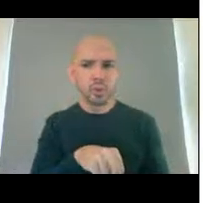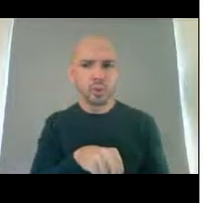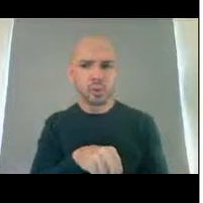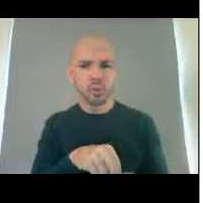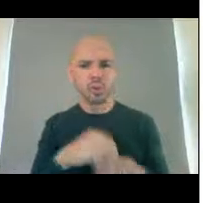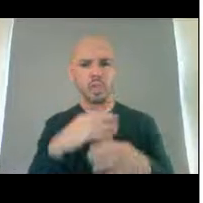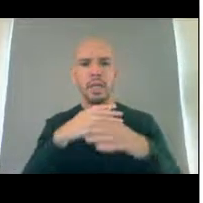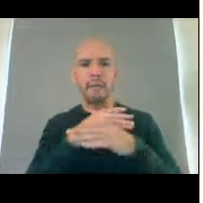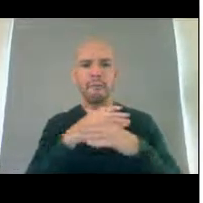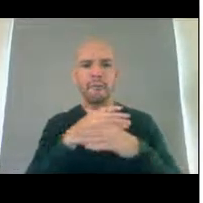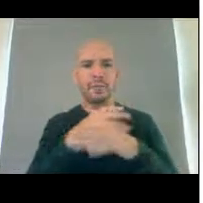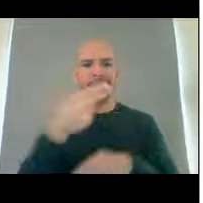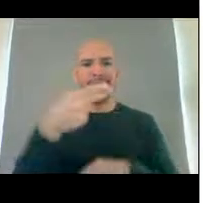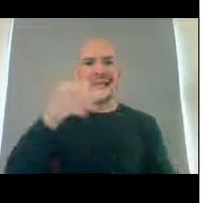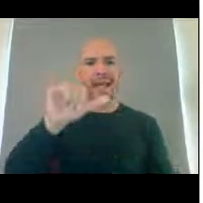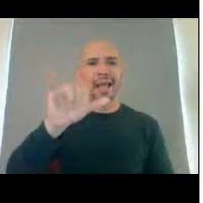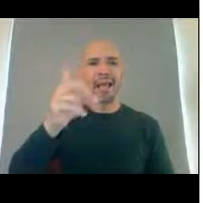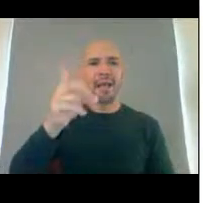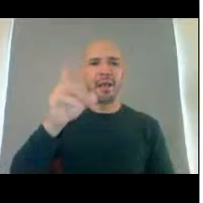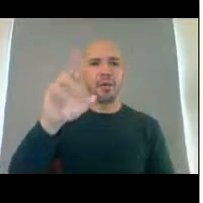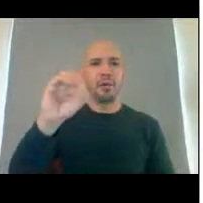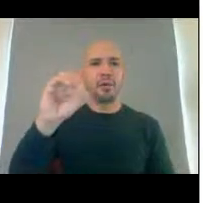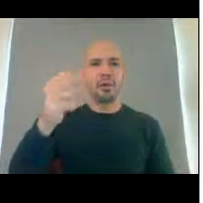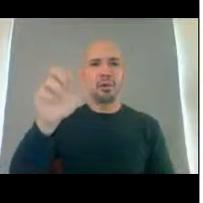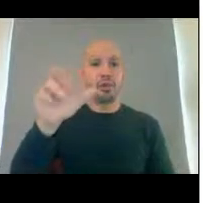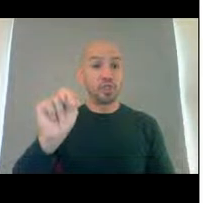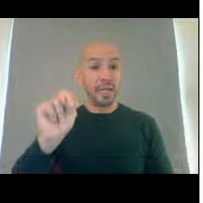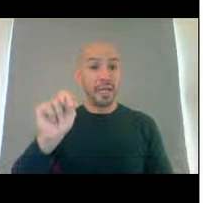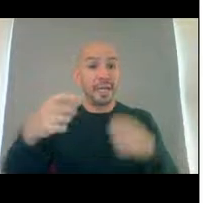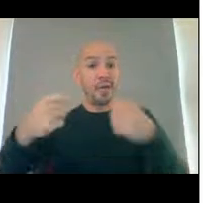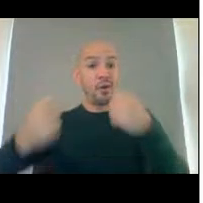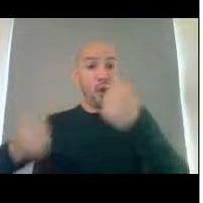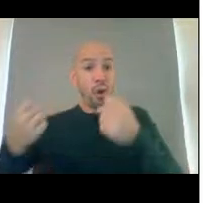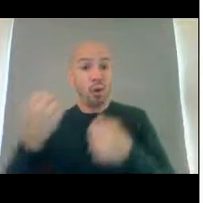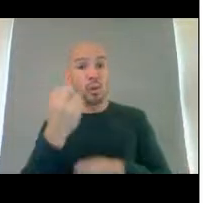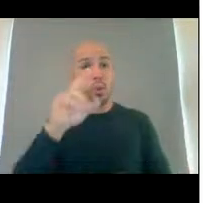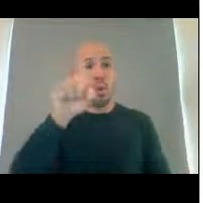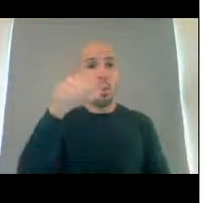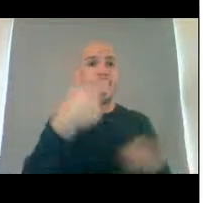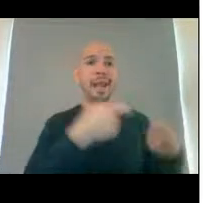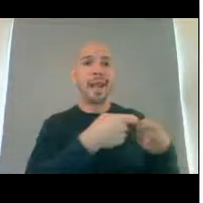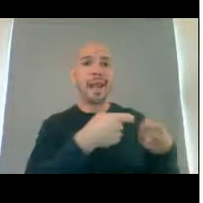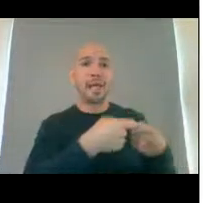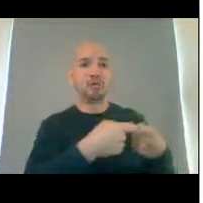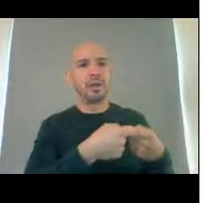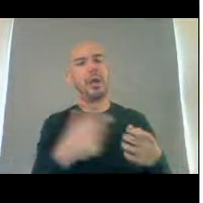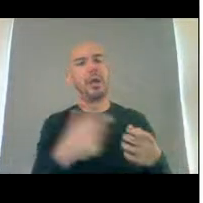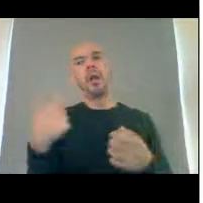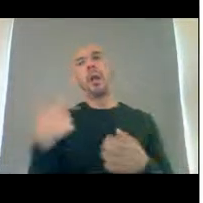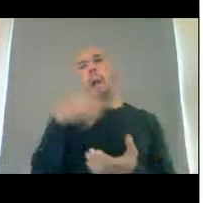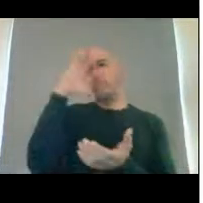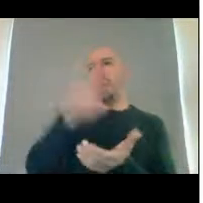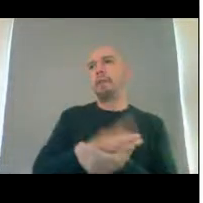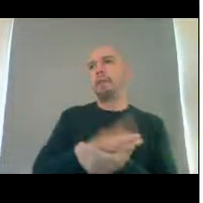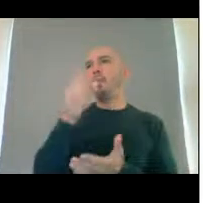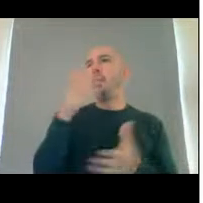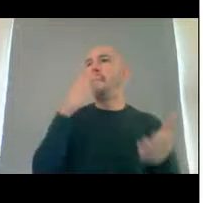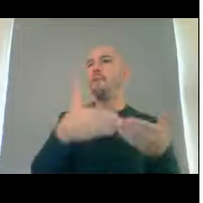just electric i believe these are focused on electric uh fast charges along the um